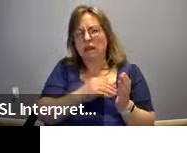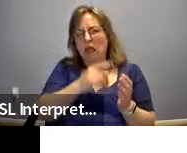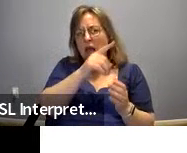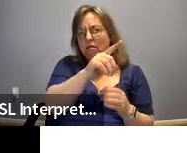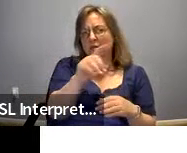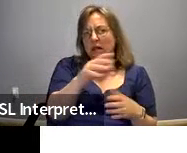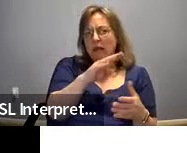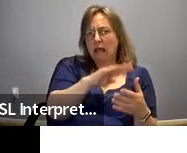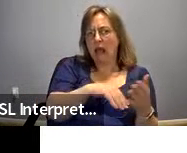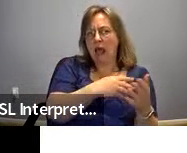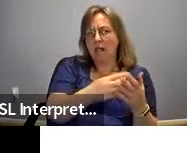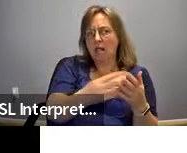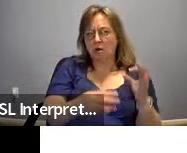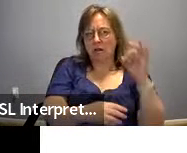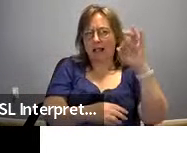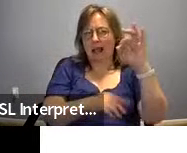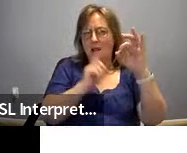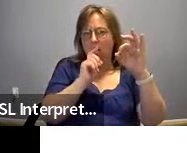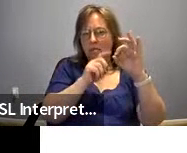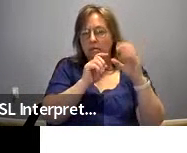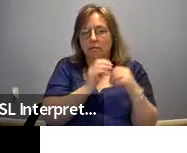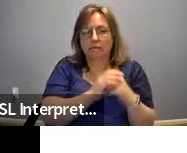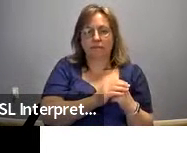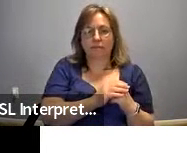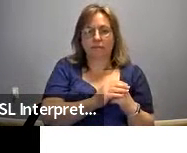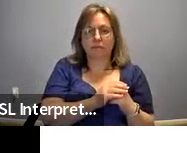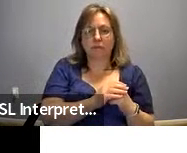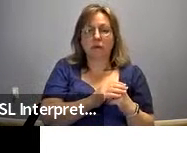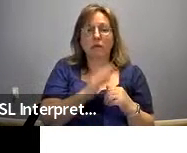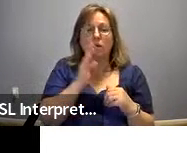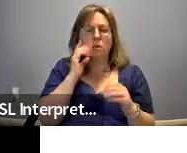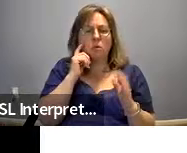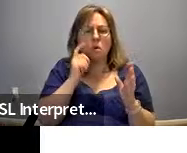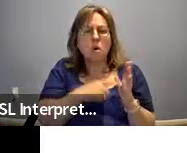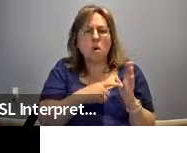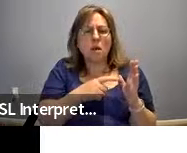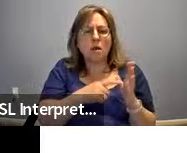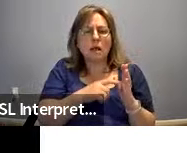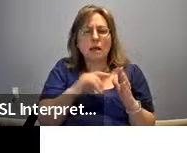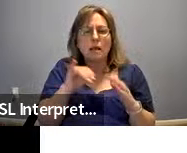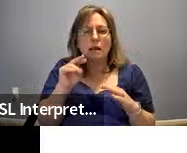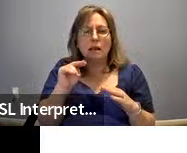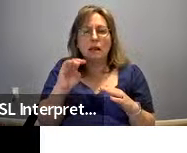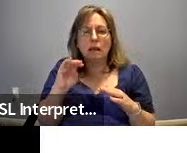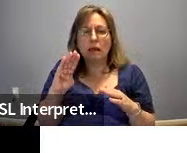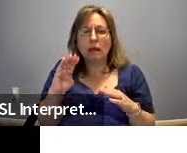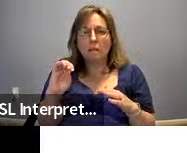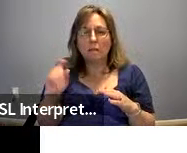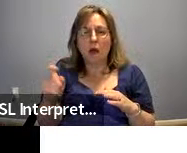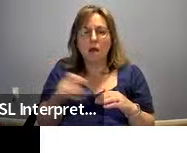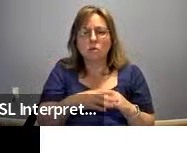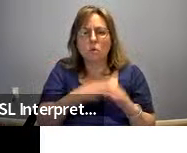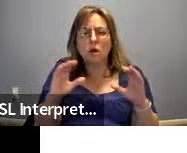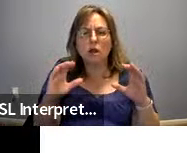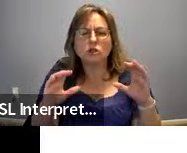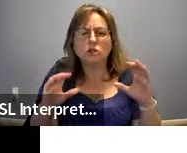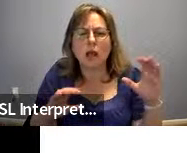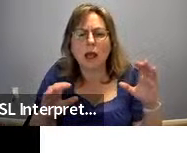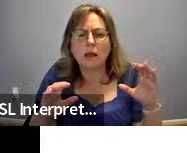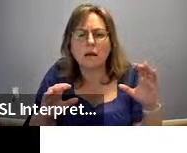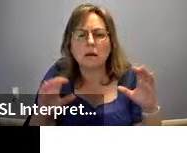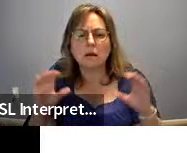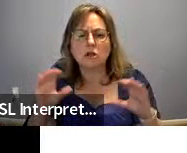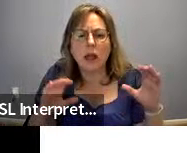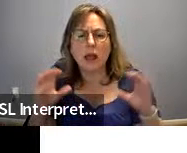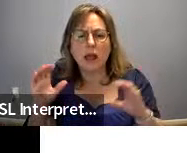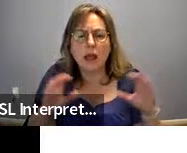Finally, you'll notice an inbox button in the lower right-hand corner of the screen. This is where messages from your child's teacher will